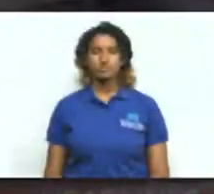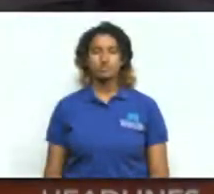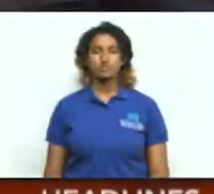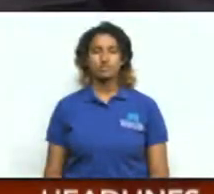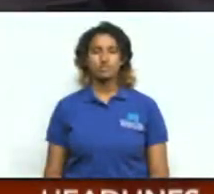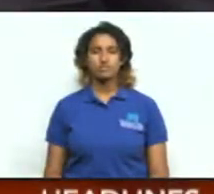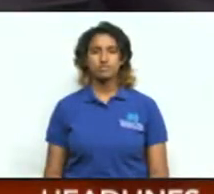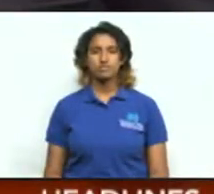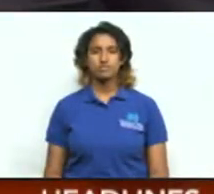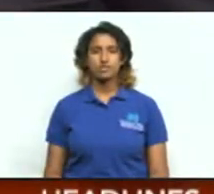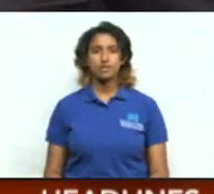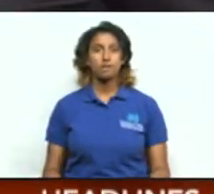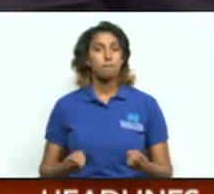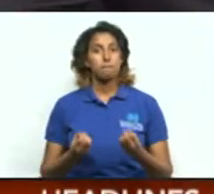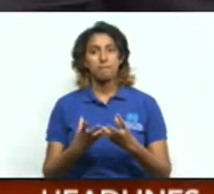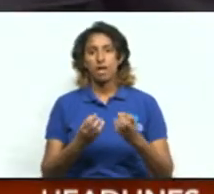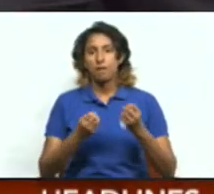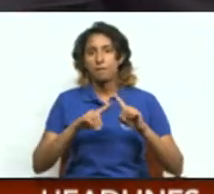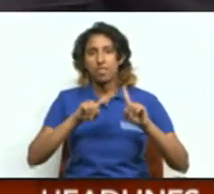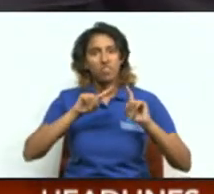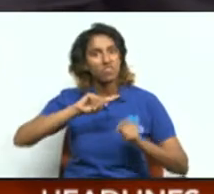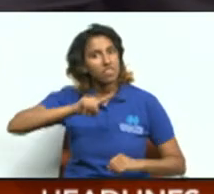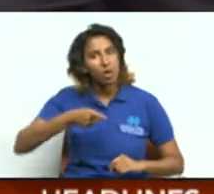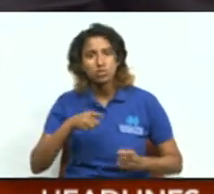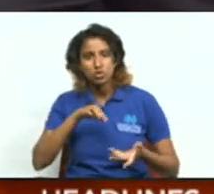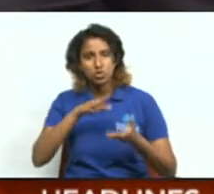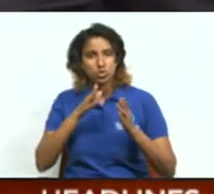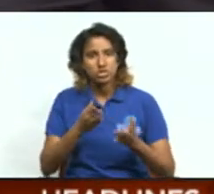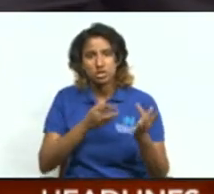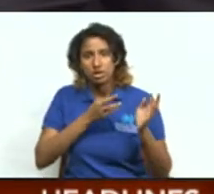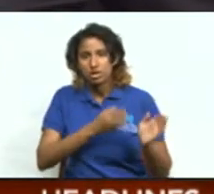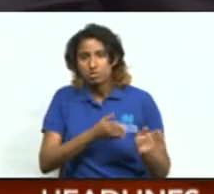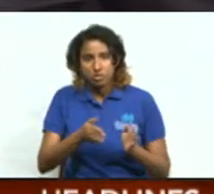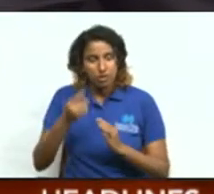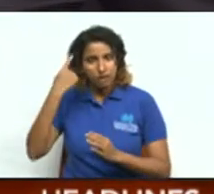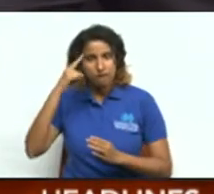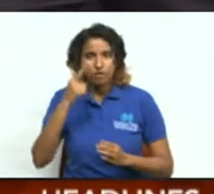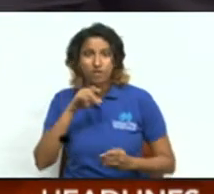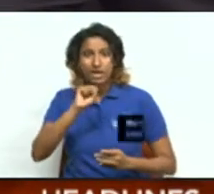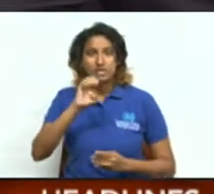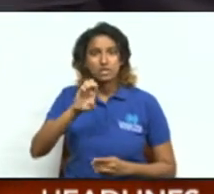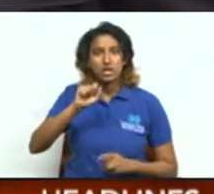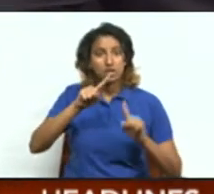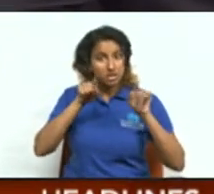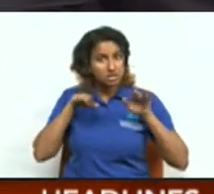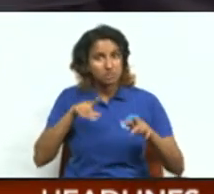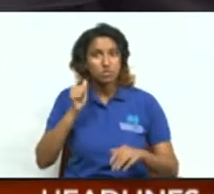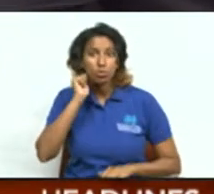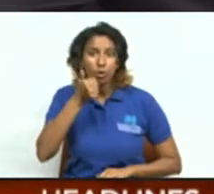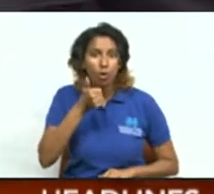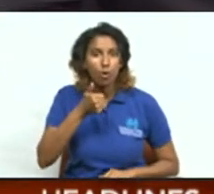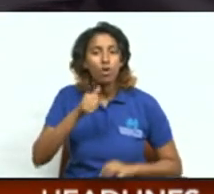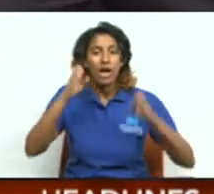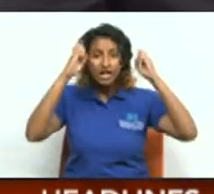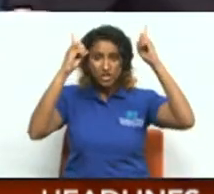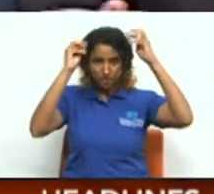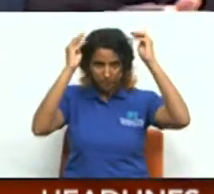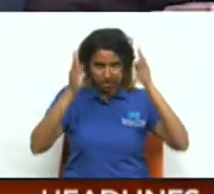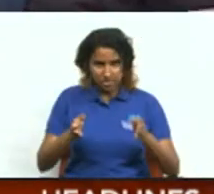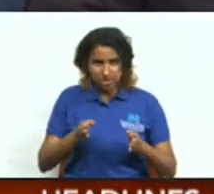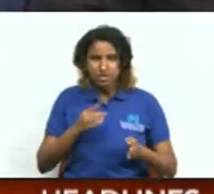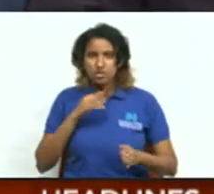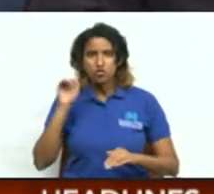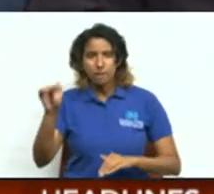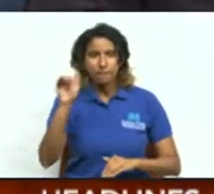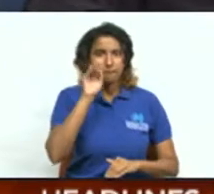As thousands of students prepare to write the secondary entrance assessment tomorrow, the education minister is reminding them that this exam is only one